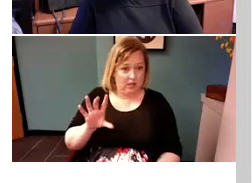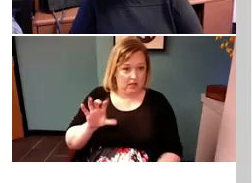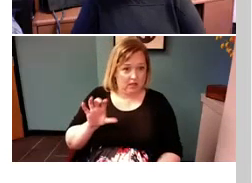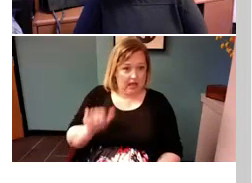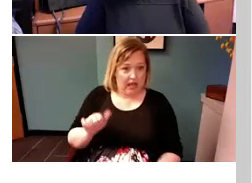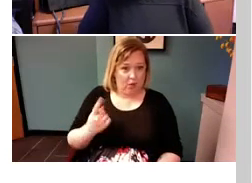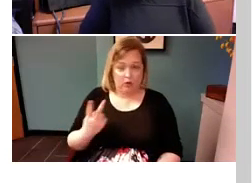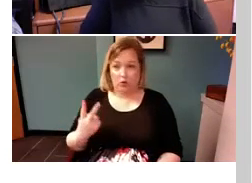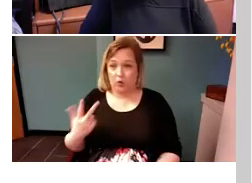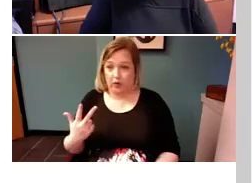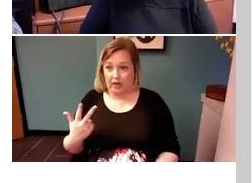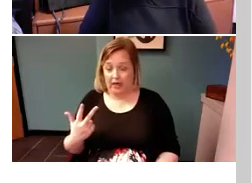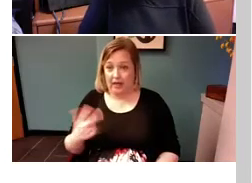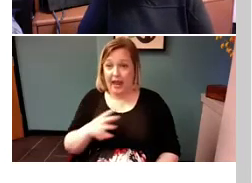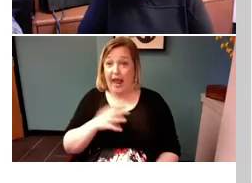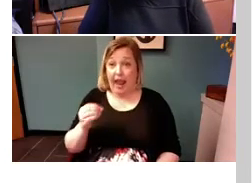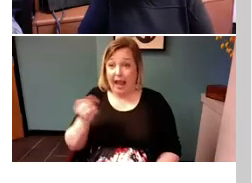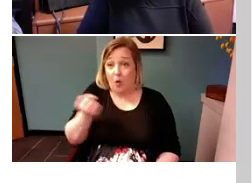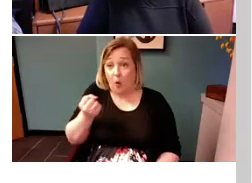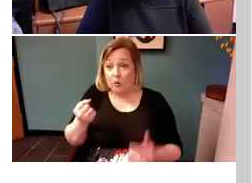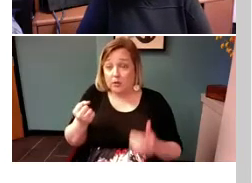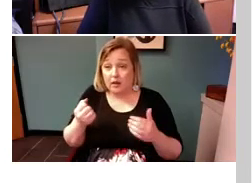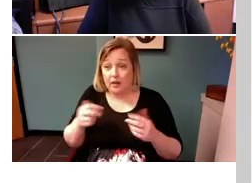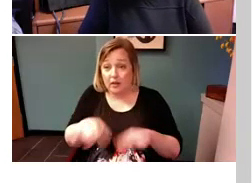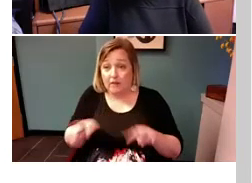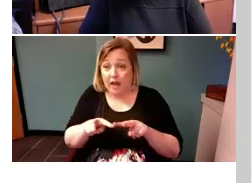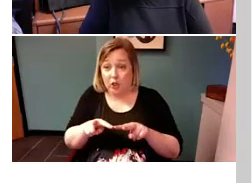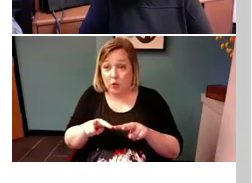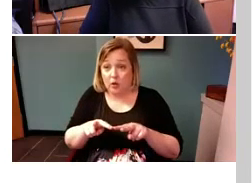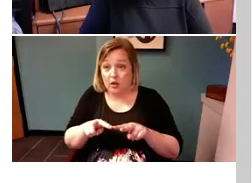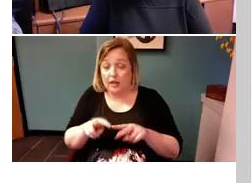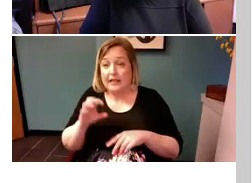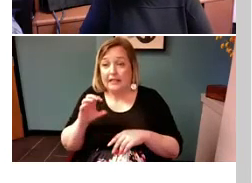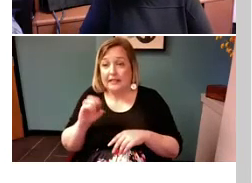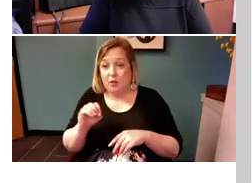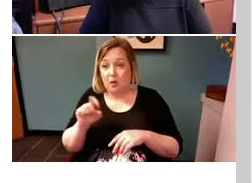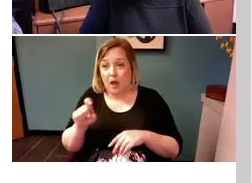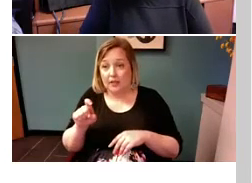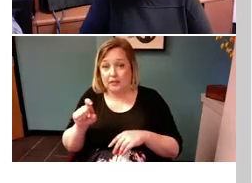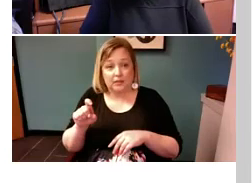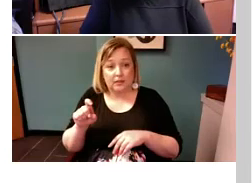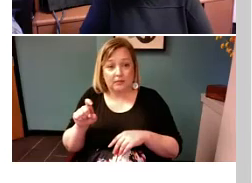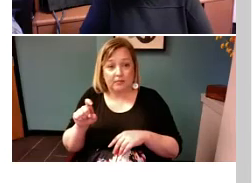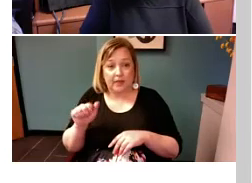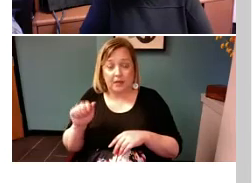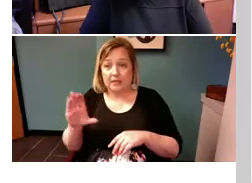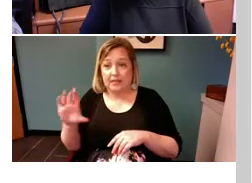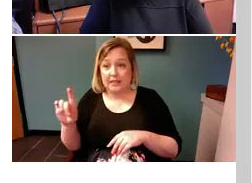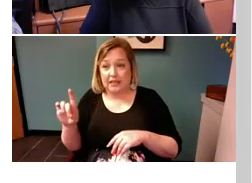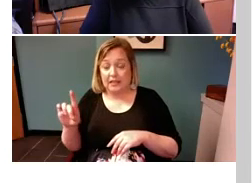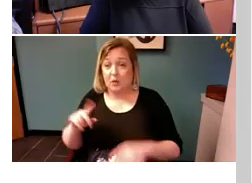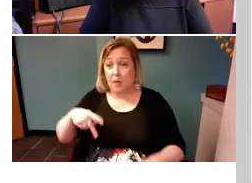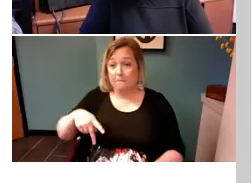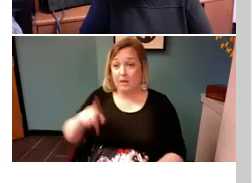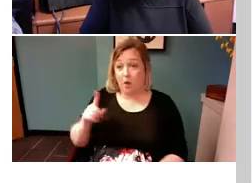it holds the value 0xabcd. Think about it like this. P1 is a pointer that has its own